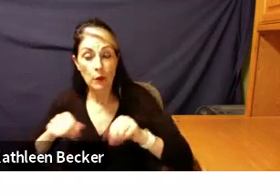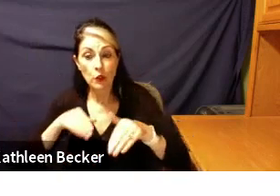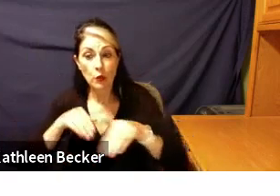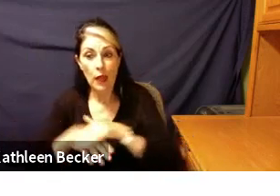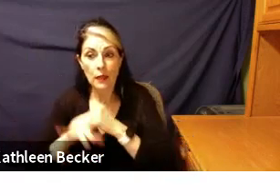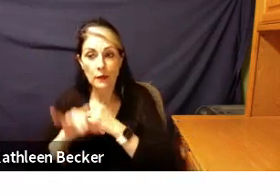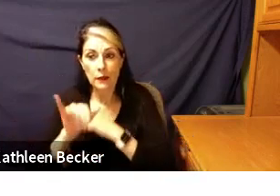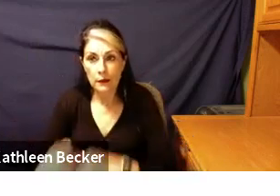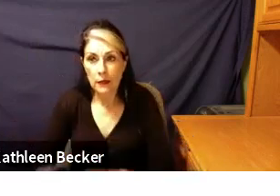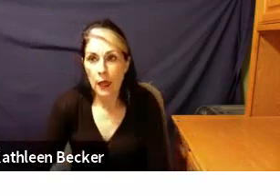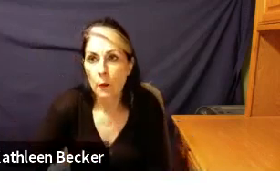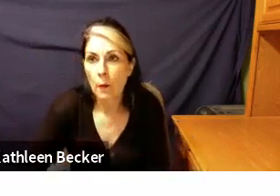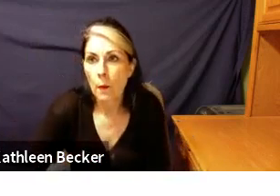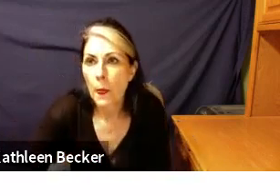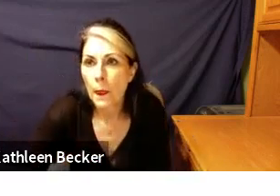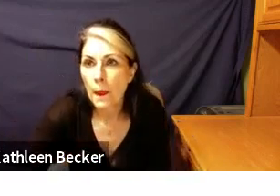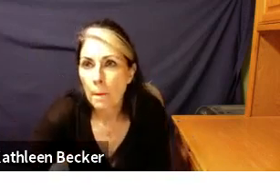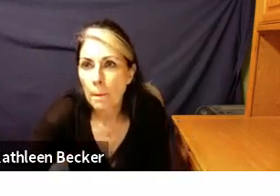that whiteboard.